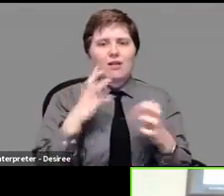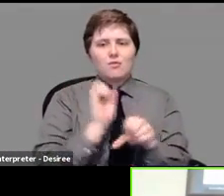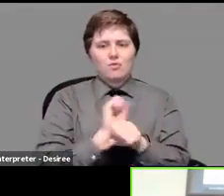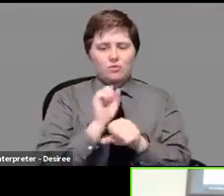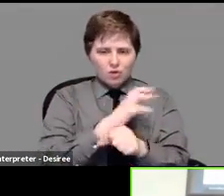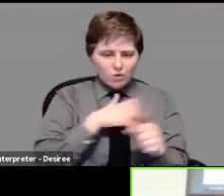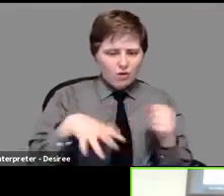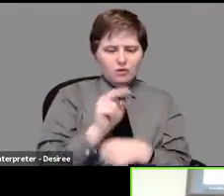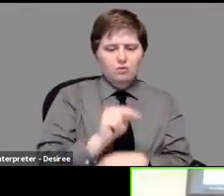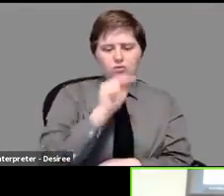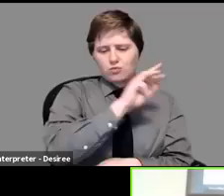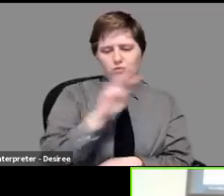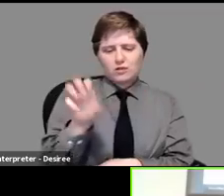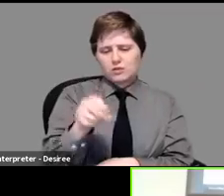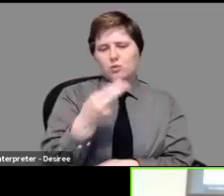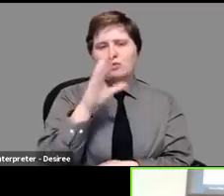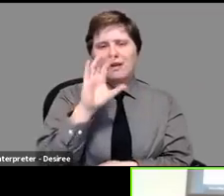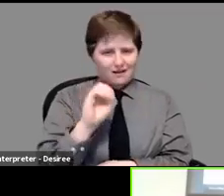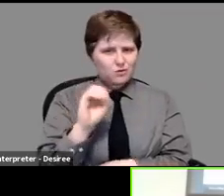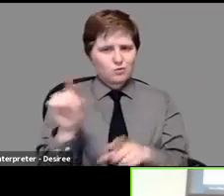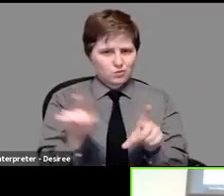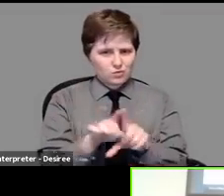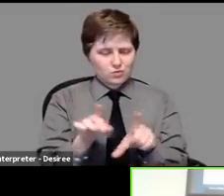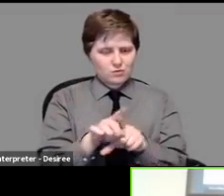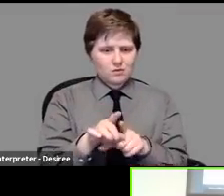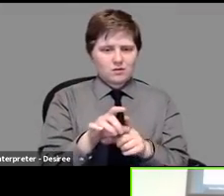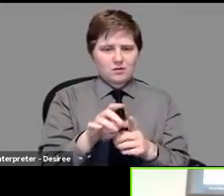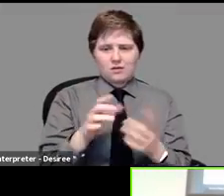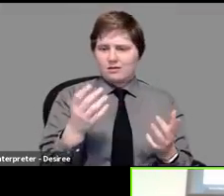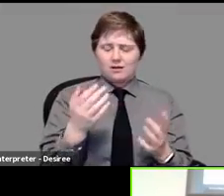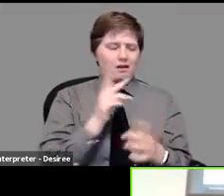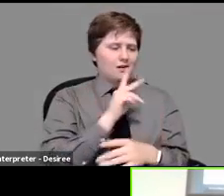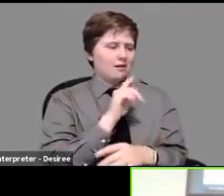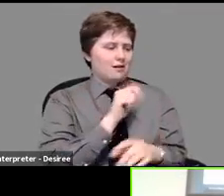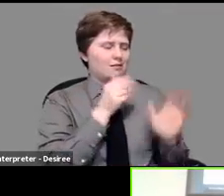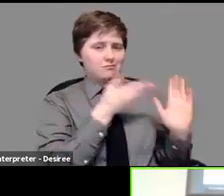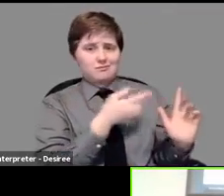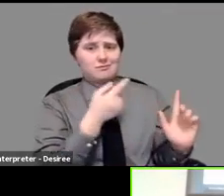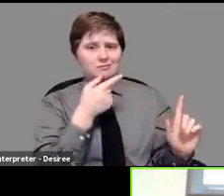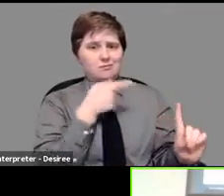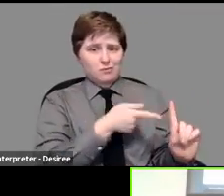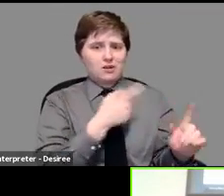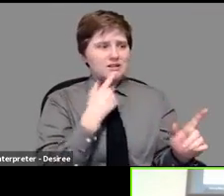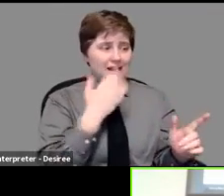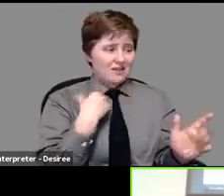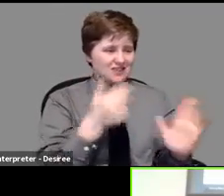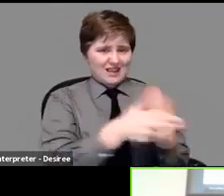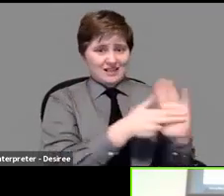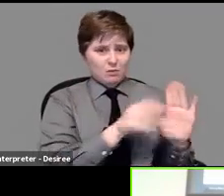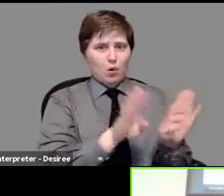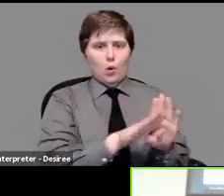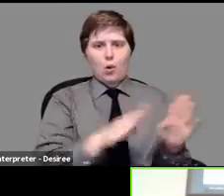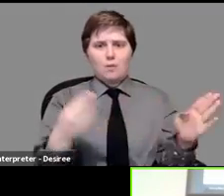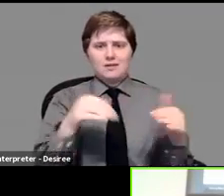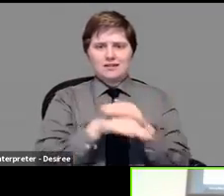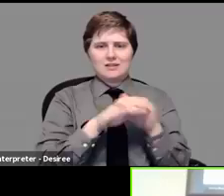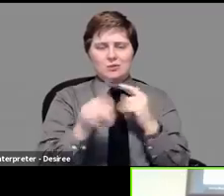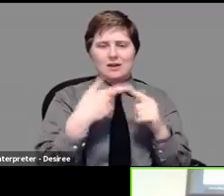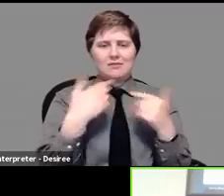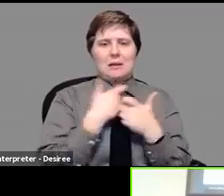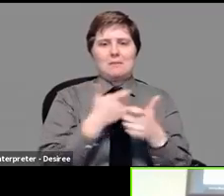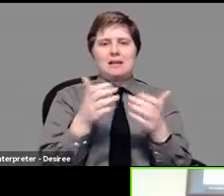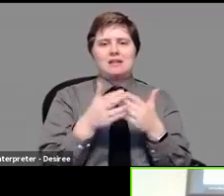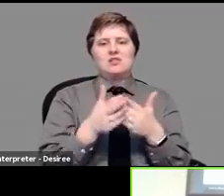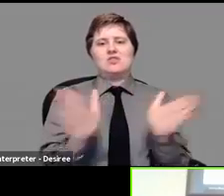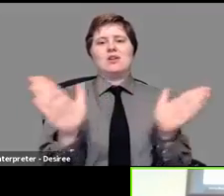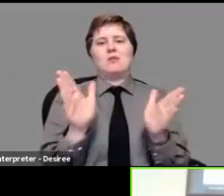around Northwest Ohio. And to Kala's point, I mean, having that designation kind of opens the door when you have bigger general